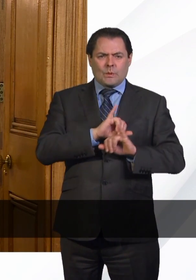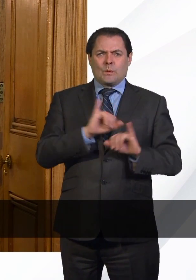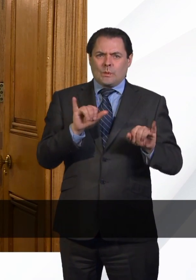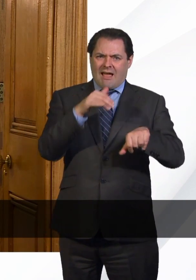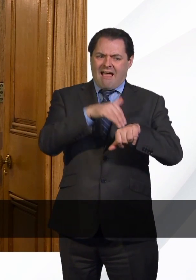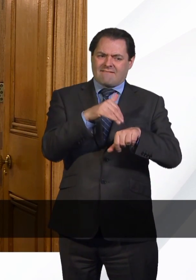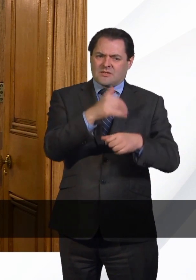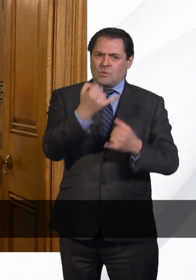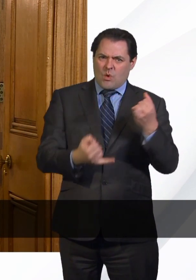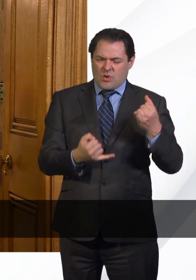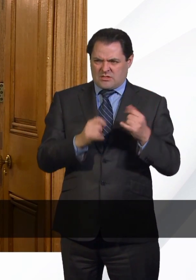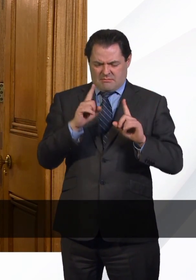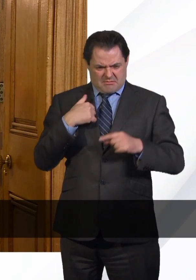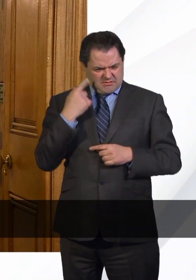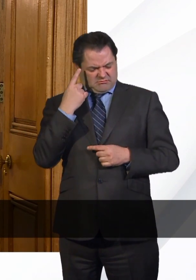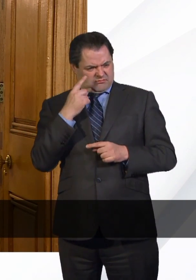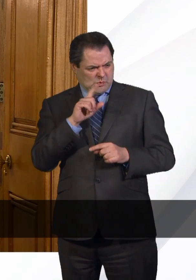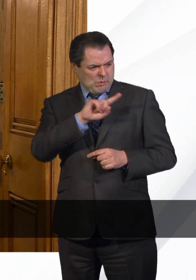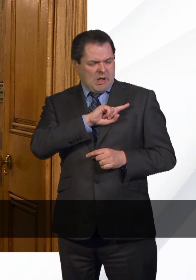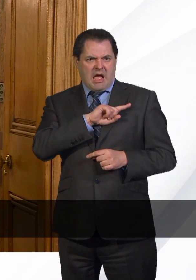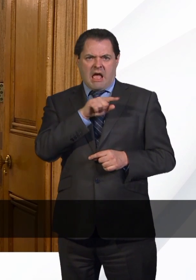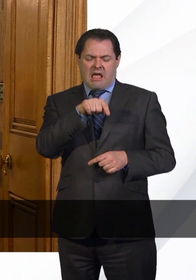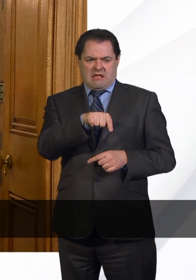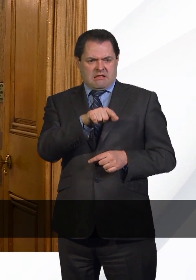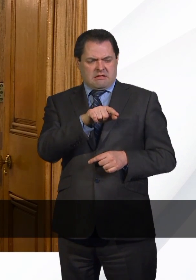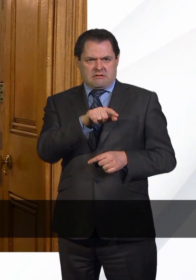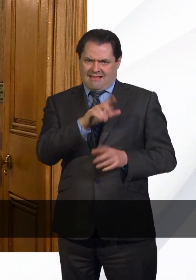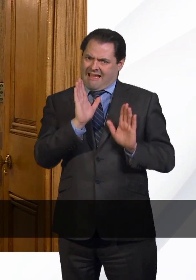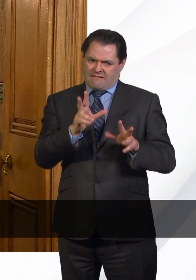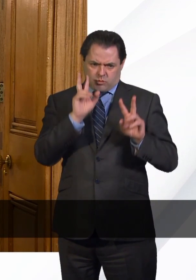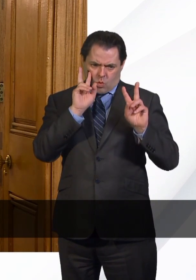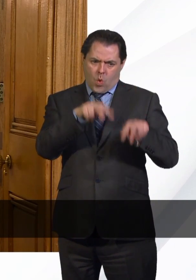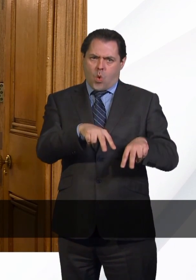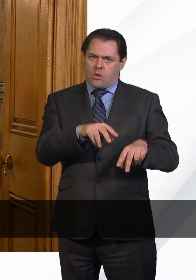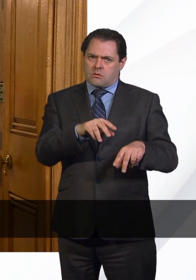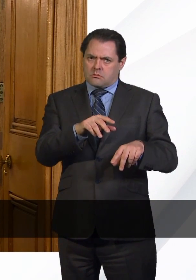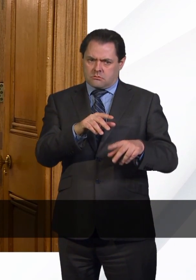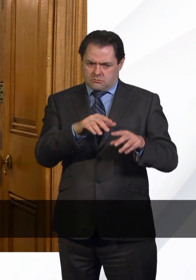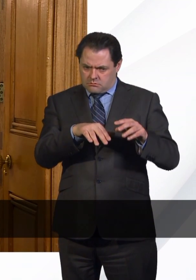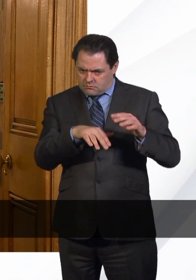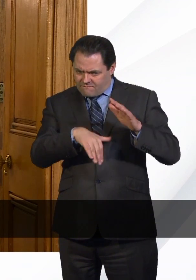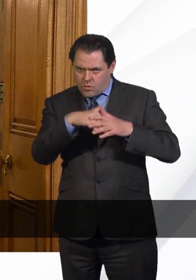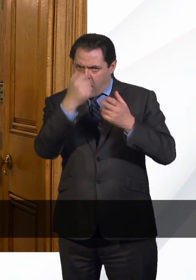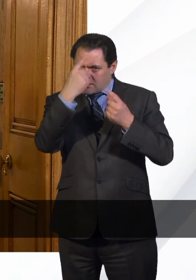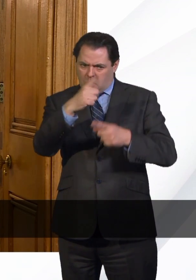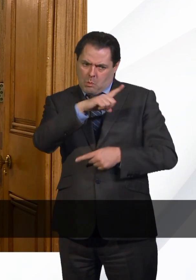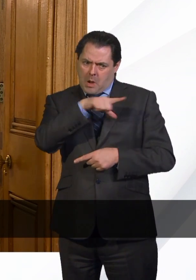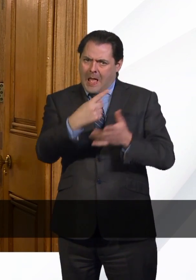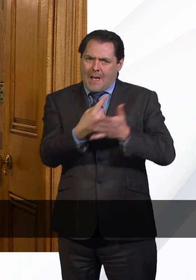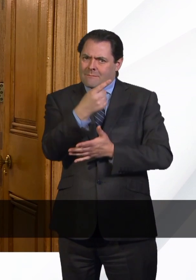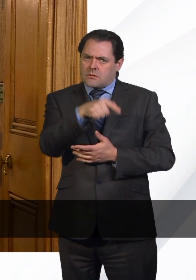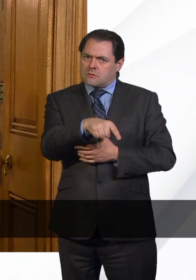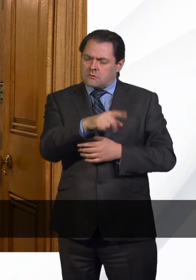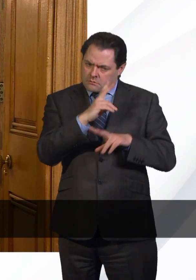affected a lot of us working on it to see that. And so we've got a lot of work going in to fully understand scientifically and make sure that